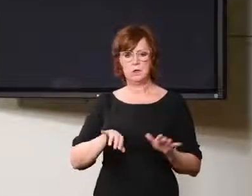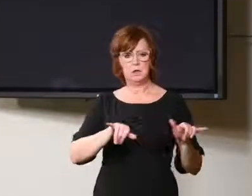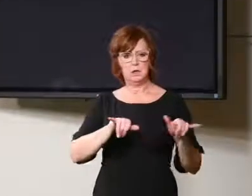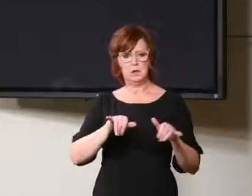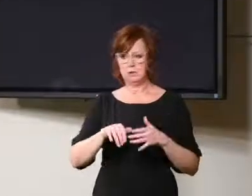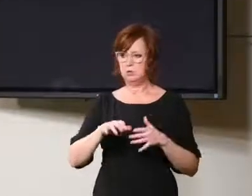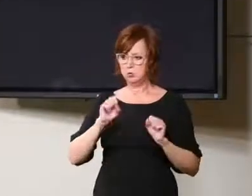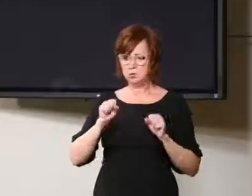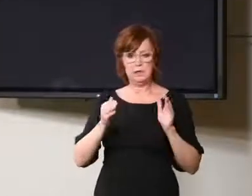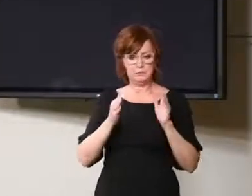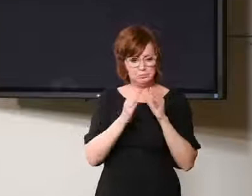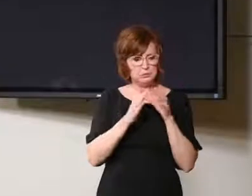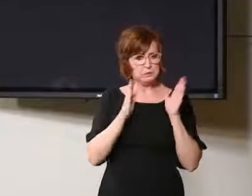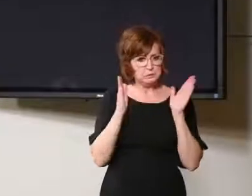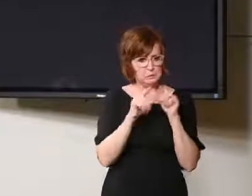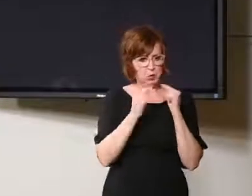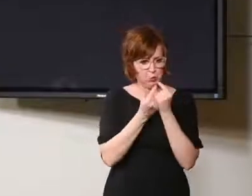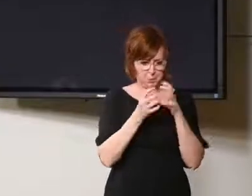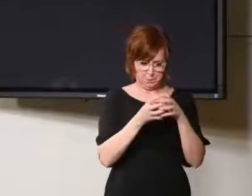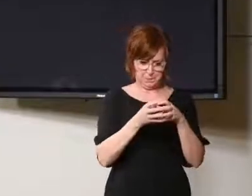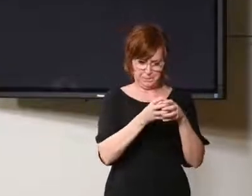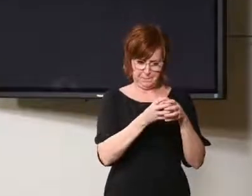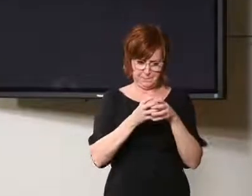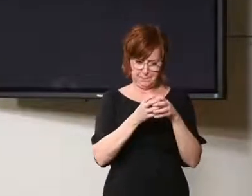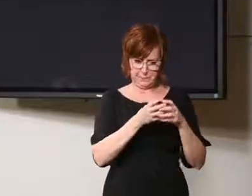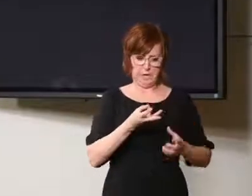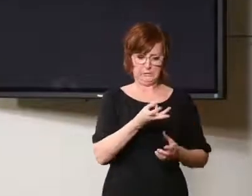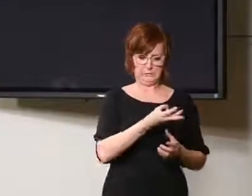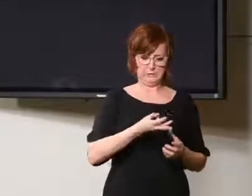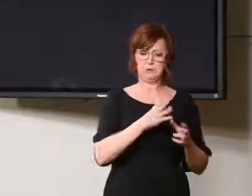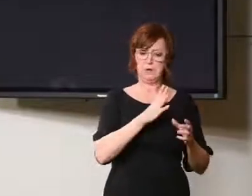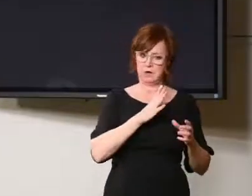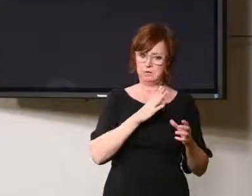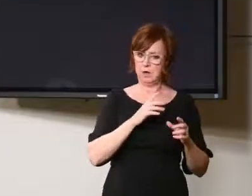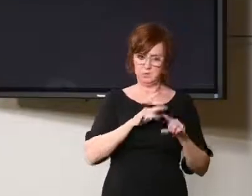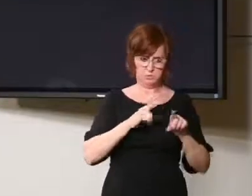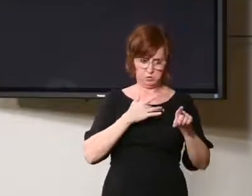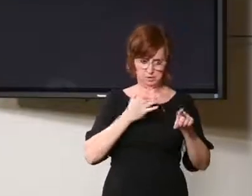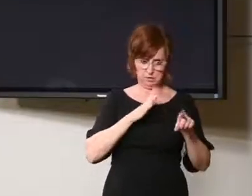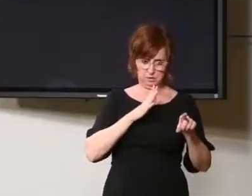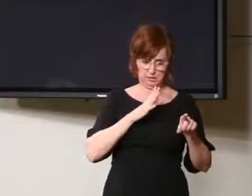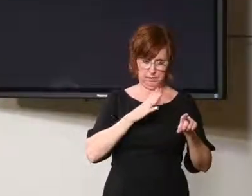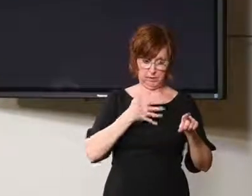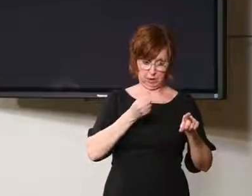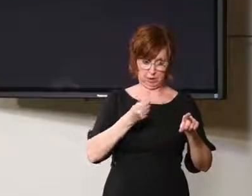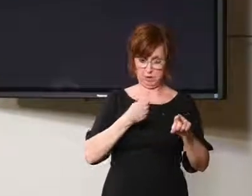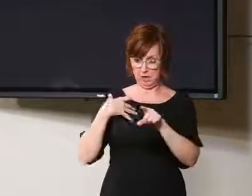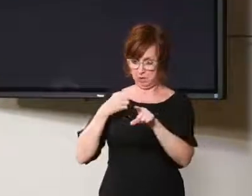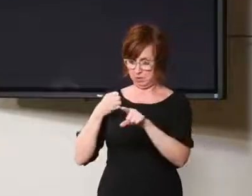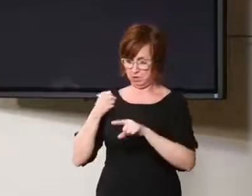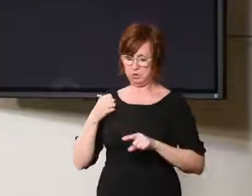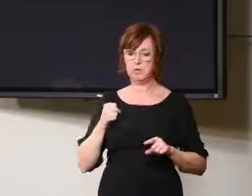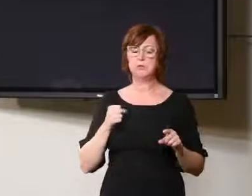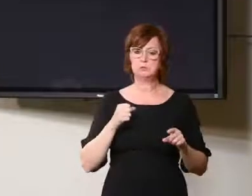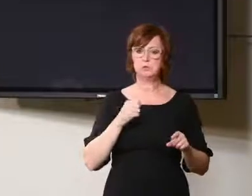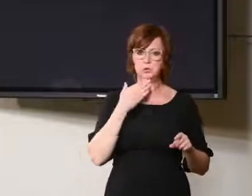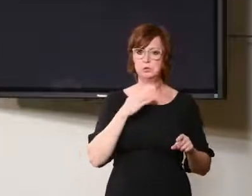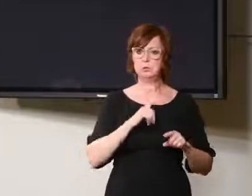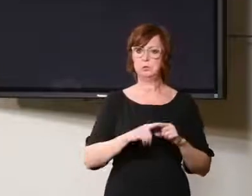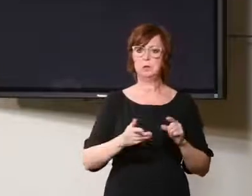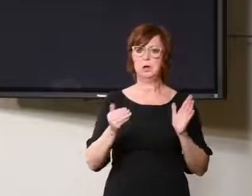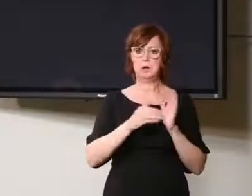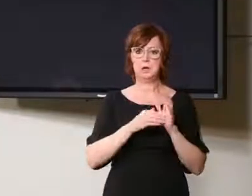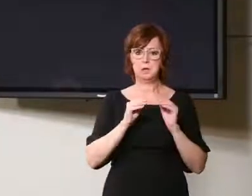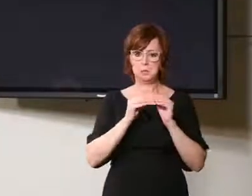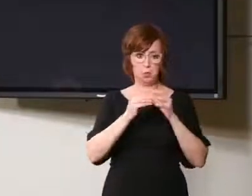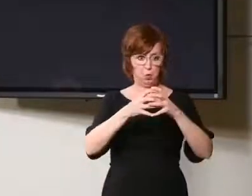among themselves only, and only if they're asymptomatic, but minimize that random mixing because that is where the risk becomes bigger. But thank